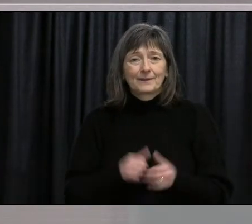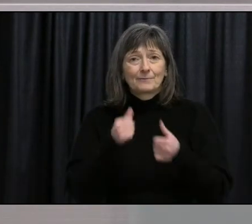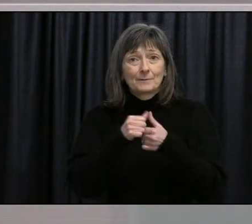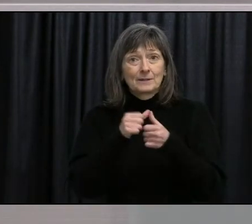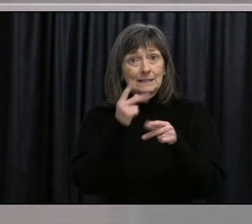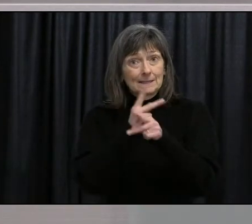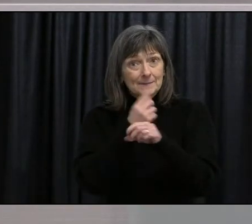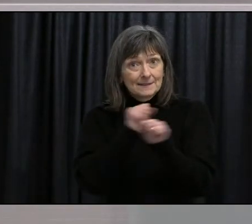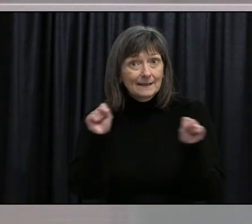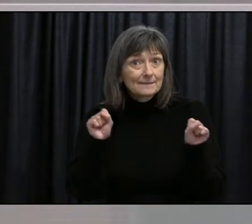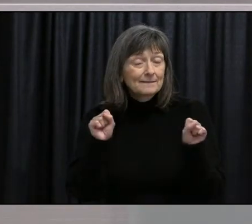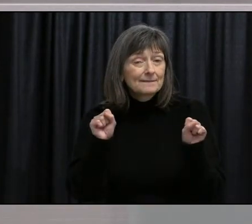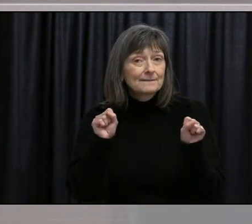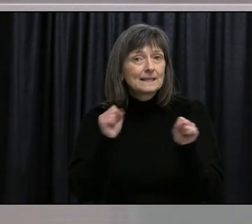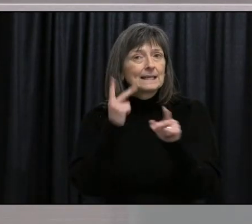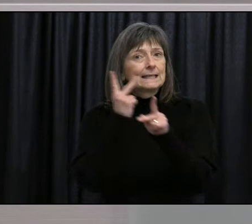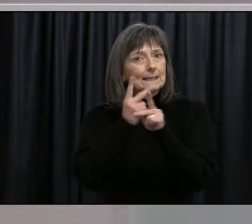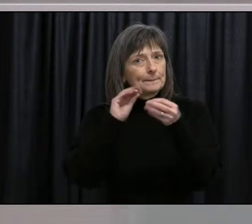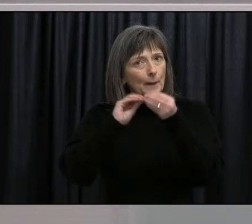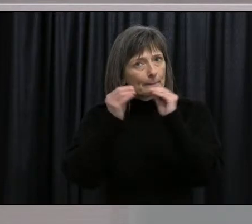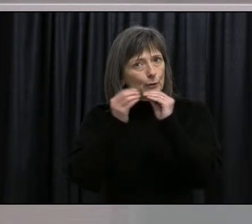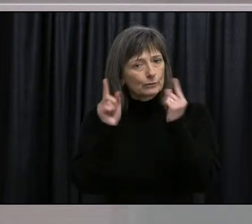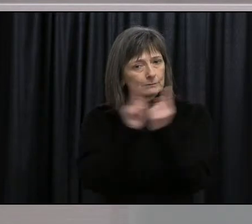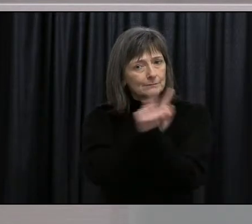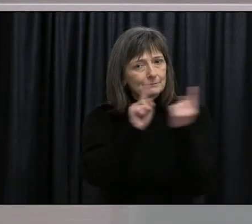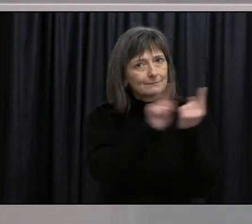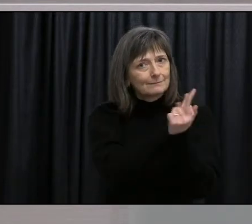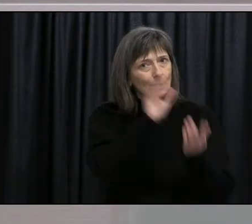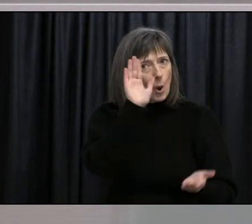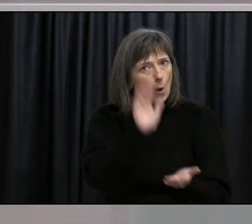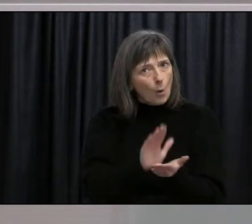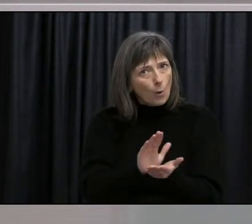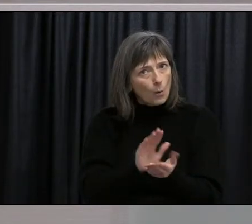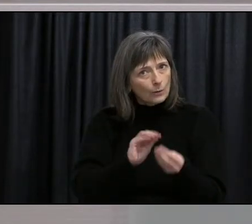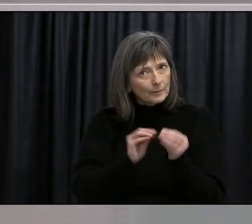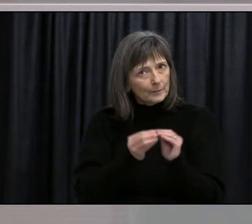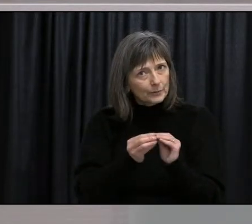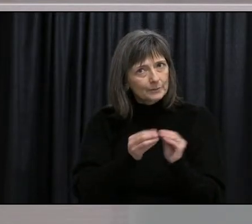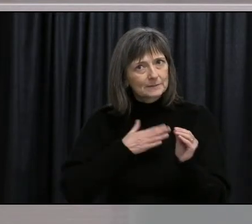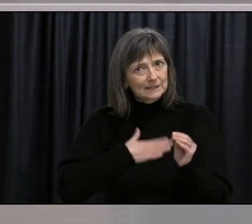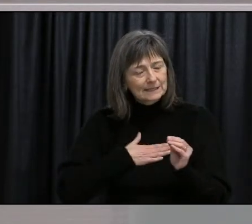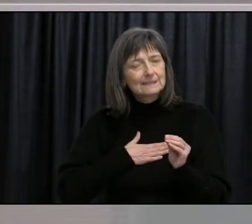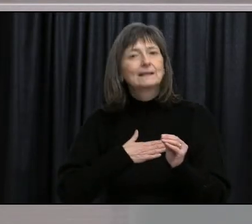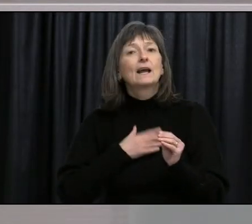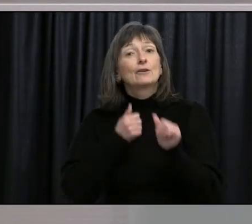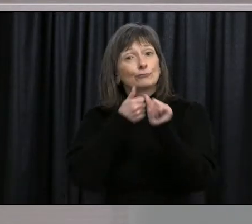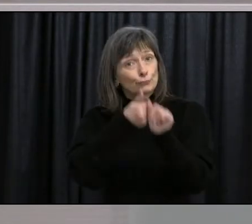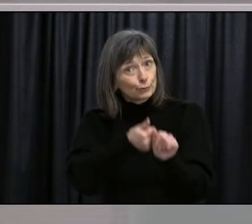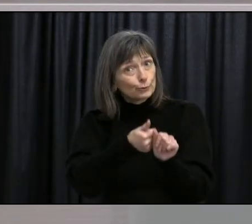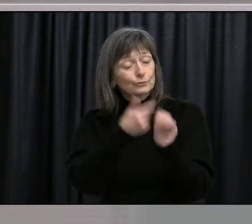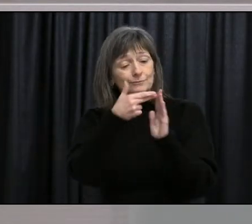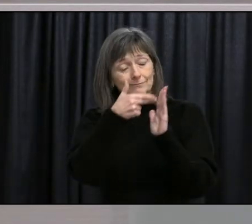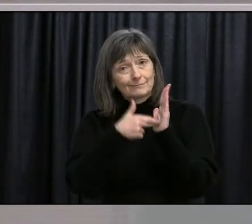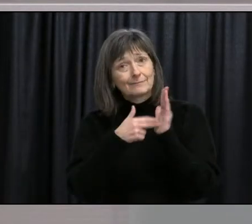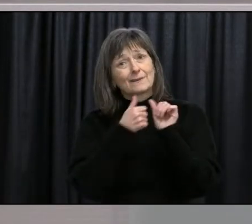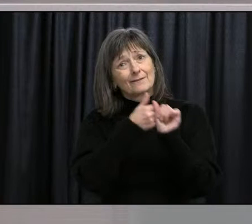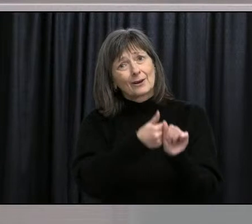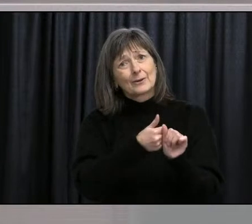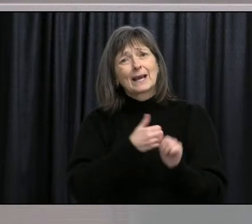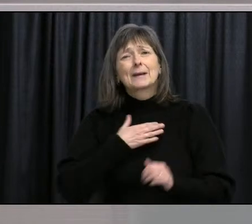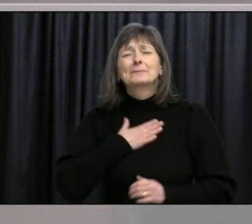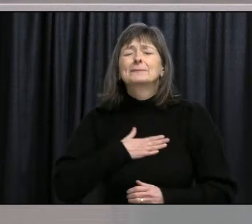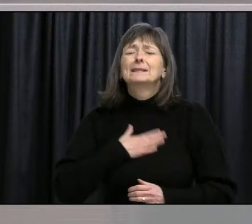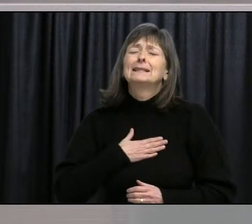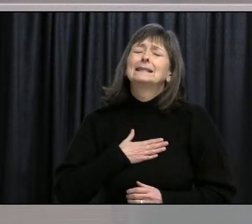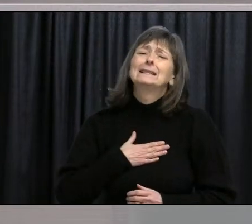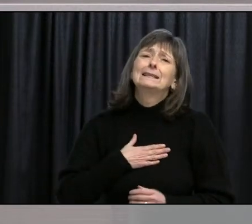stay safe and keep your contacts low, and practice all those public health measures that we've been talking about. And guys, please be careful